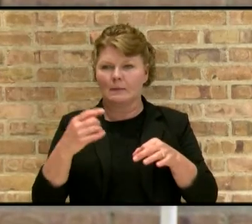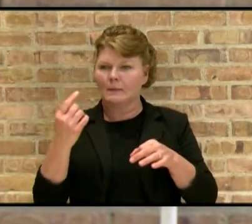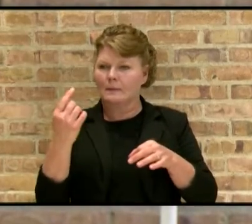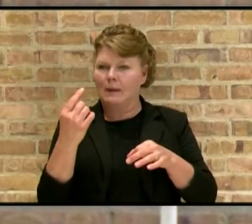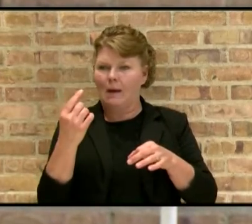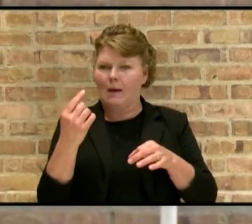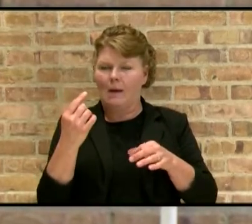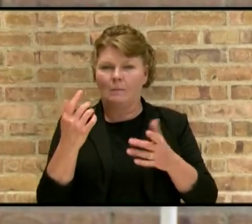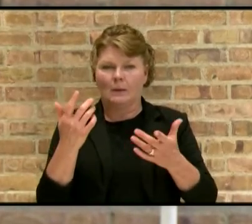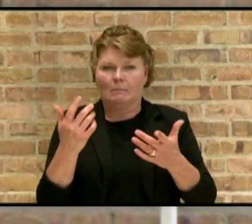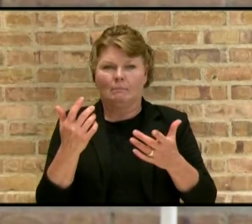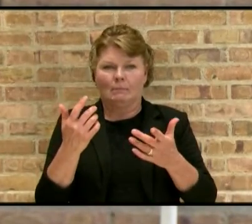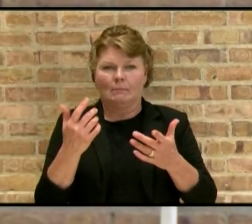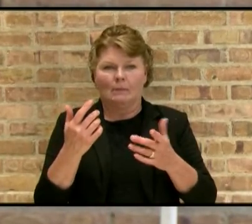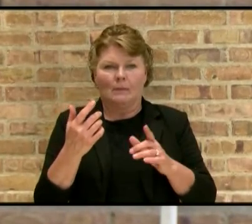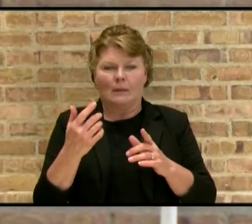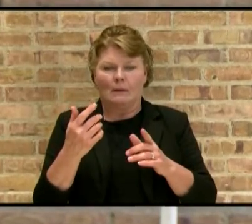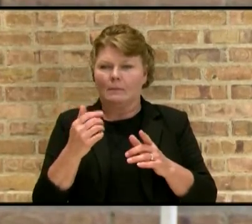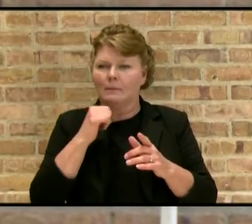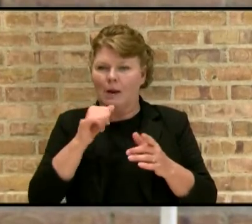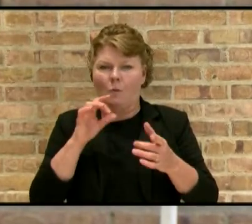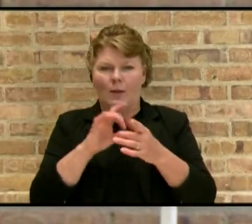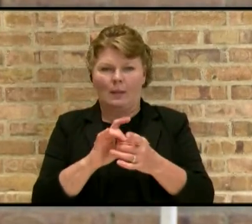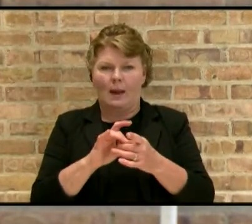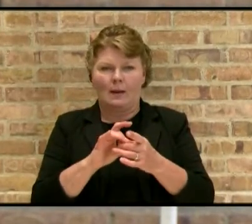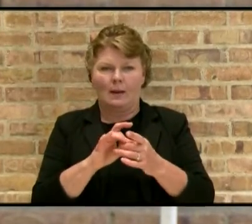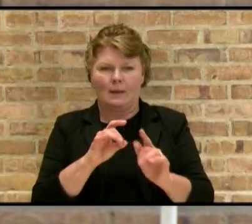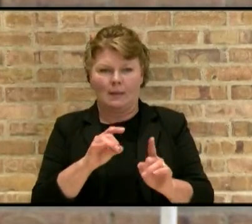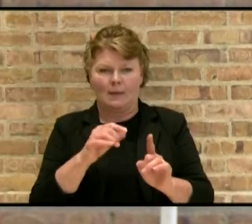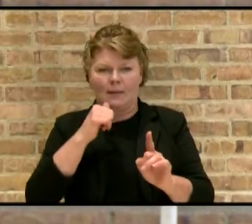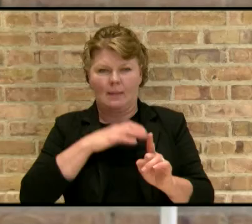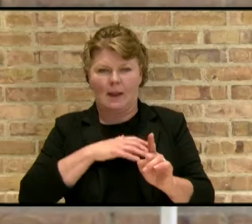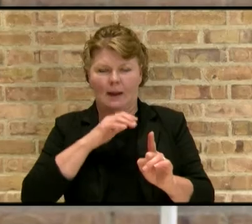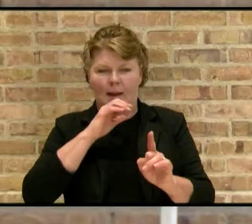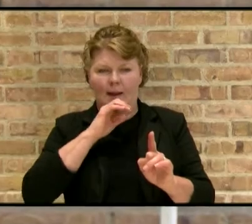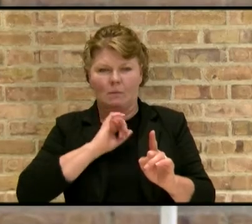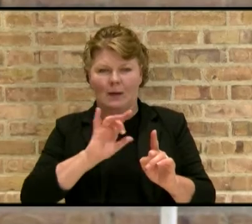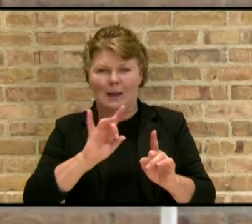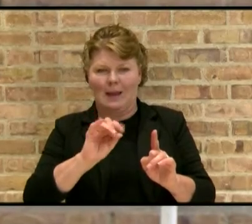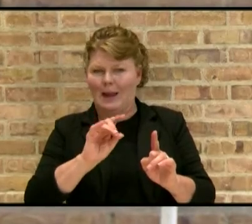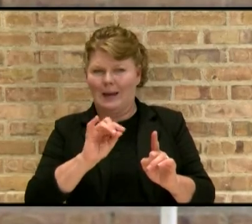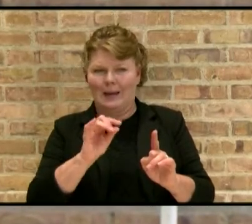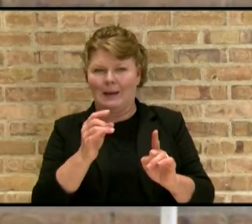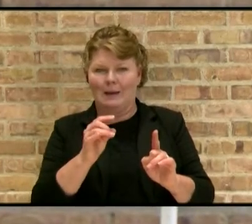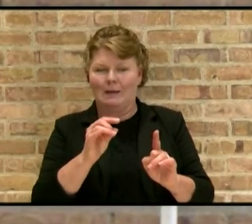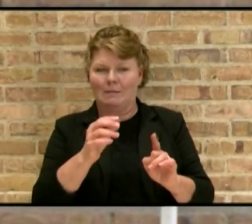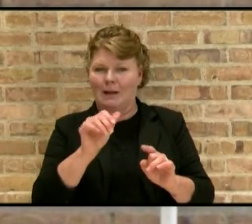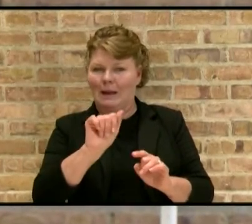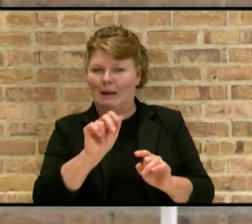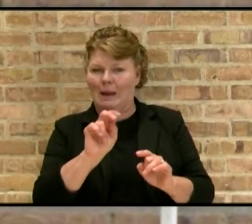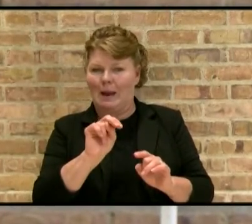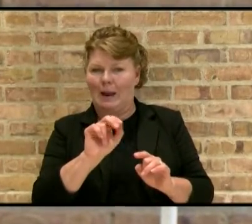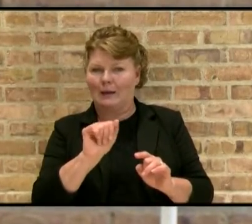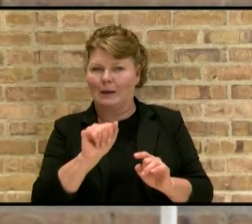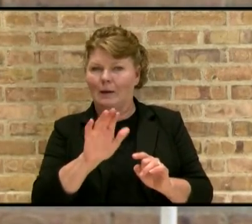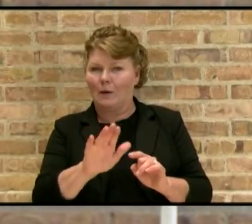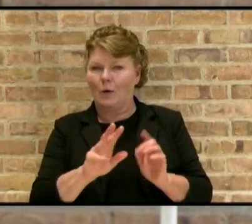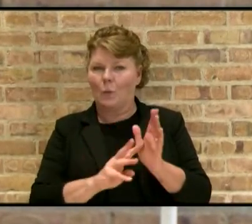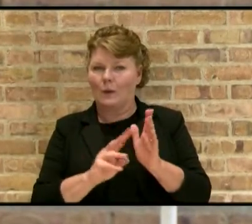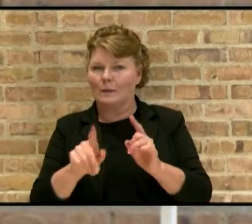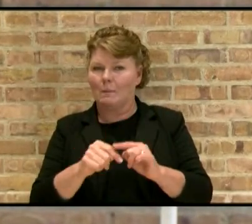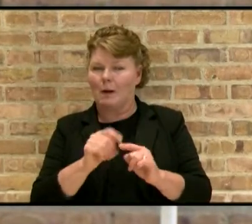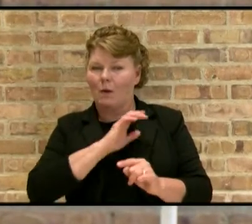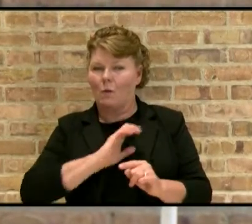over 80-year-old widow lady named Anna, who also offers her witness of who the Christ child